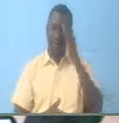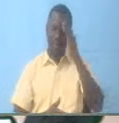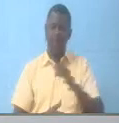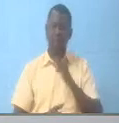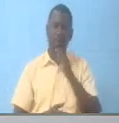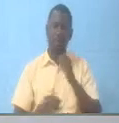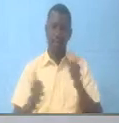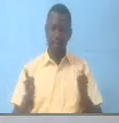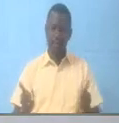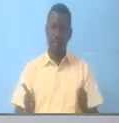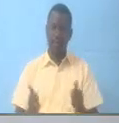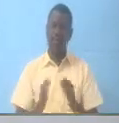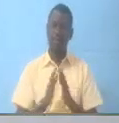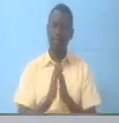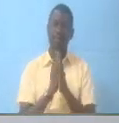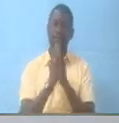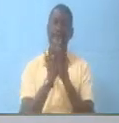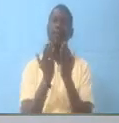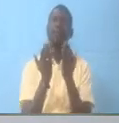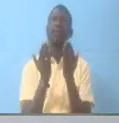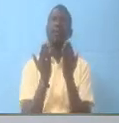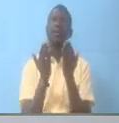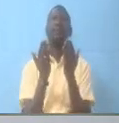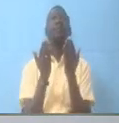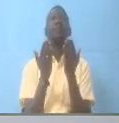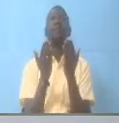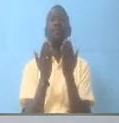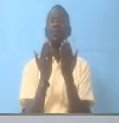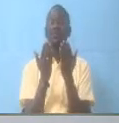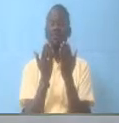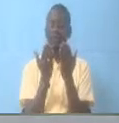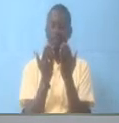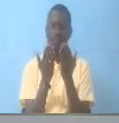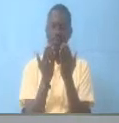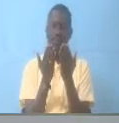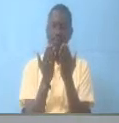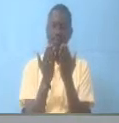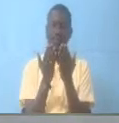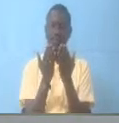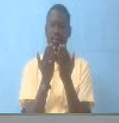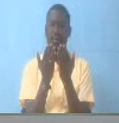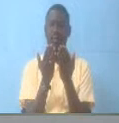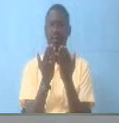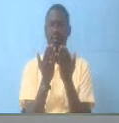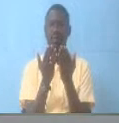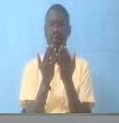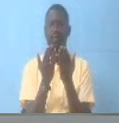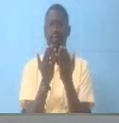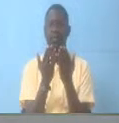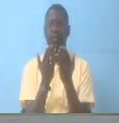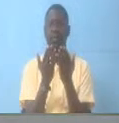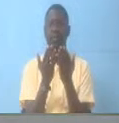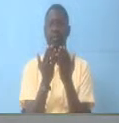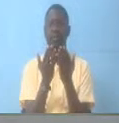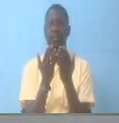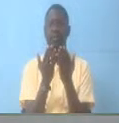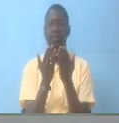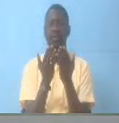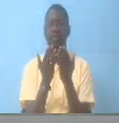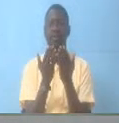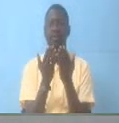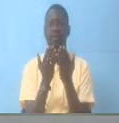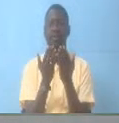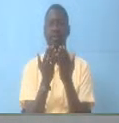Bismillahirrahmanirrahim. Alhamdulillahi Rabbil Alameen. Ar-Rahman Rahim Maliki Yawmiddin. Iyaka na'budu wa iyaka